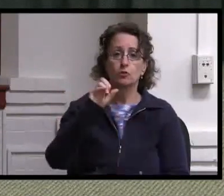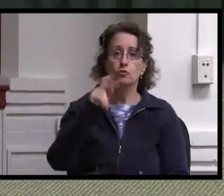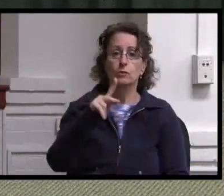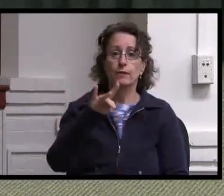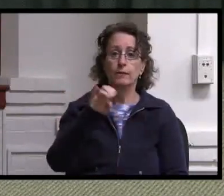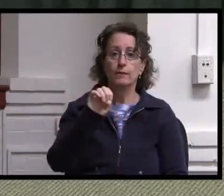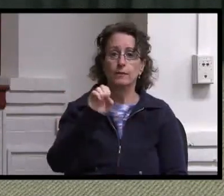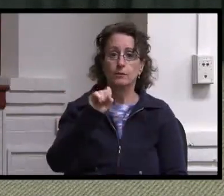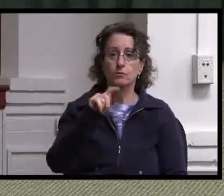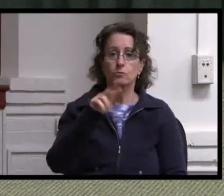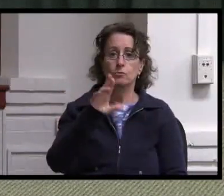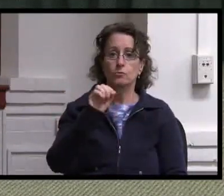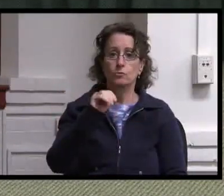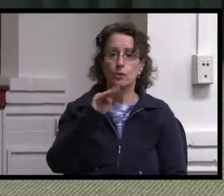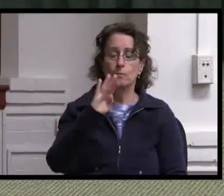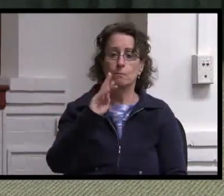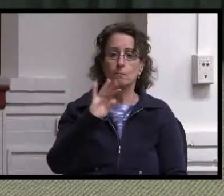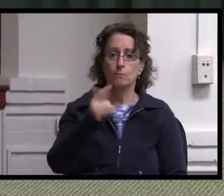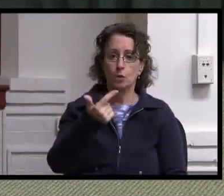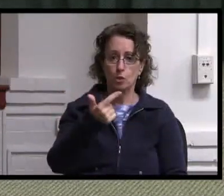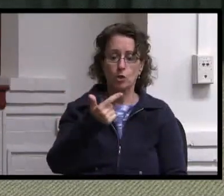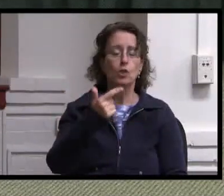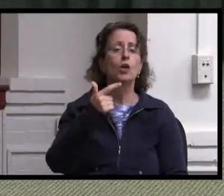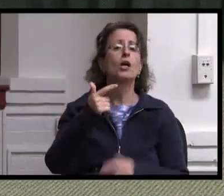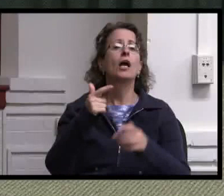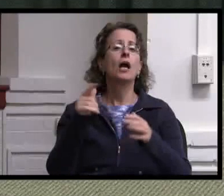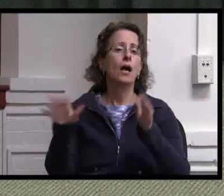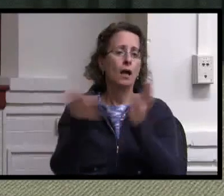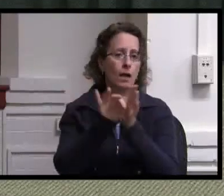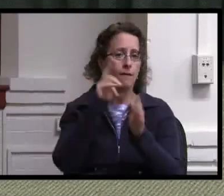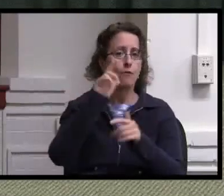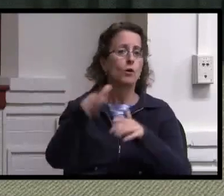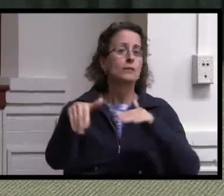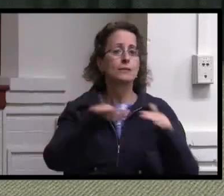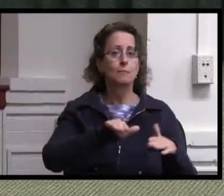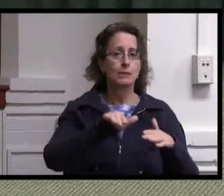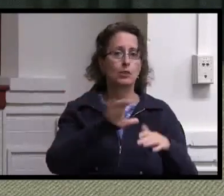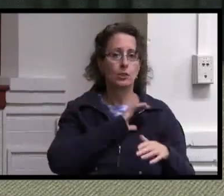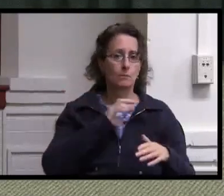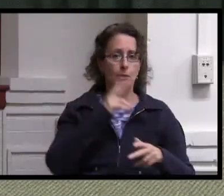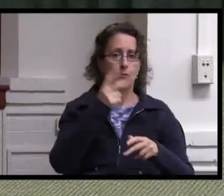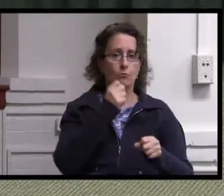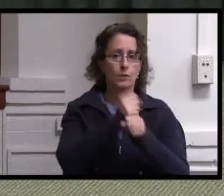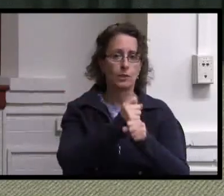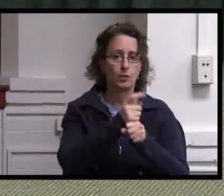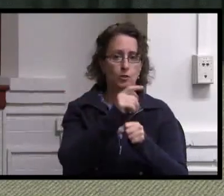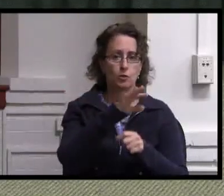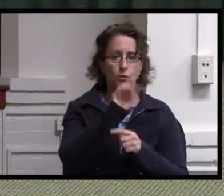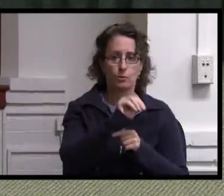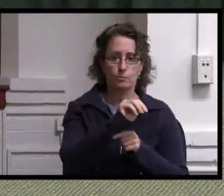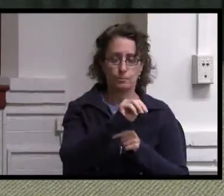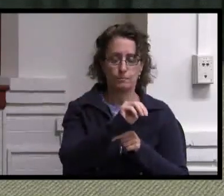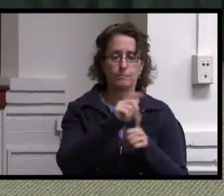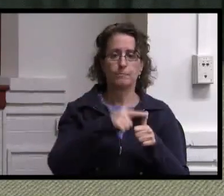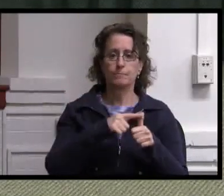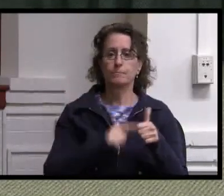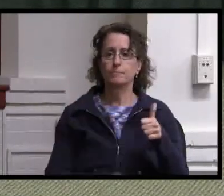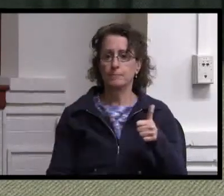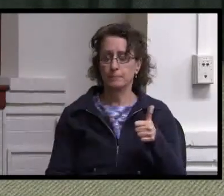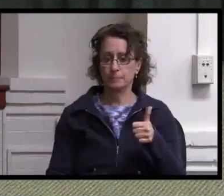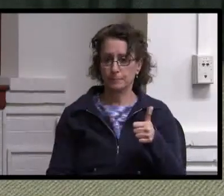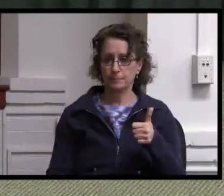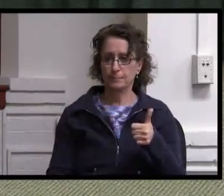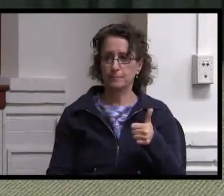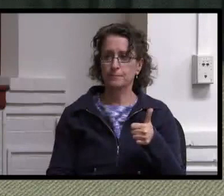to the Cemetery Committee for a 3-year term. John has nominated Jackie Stromberg to